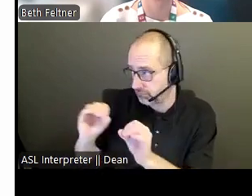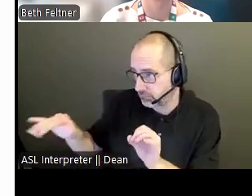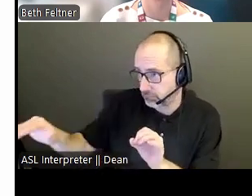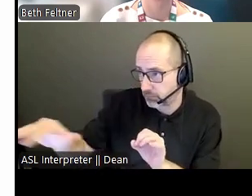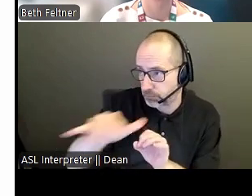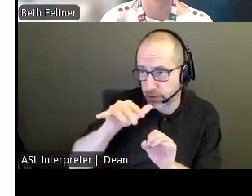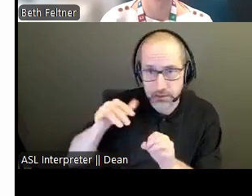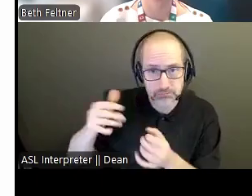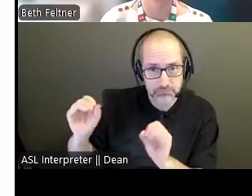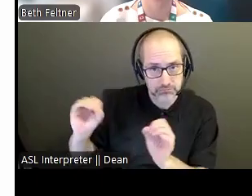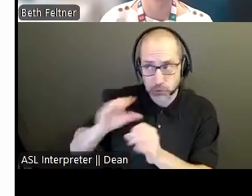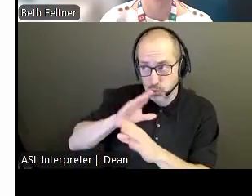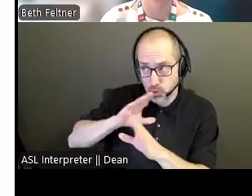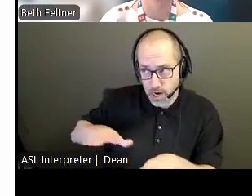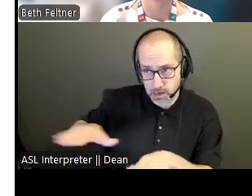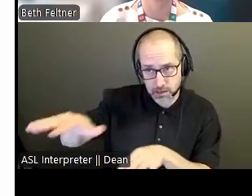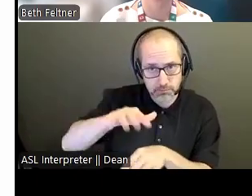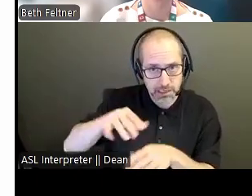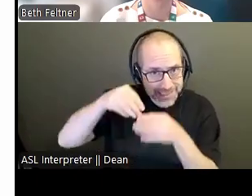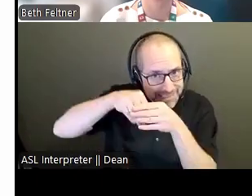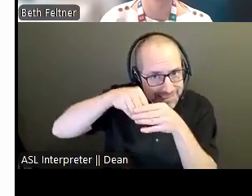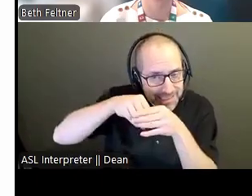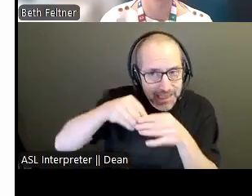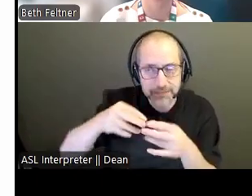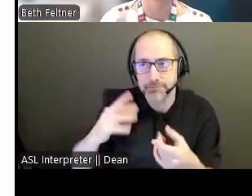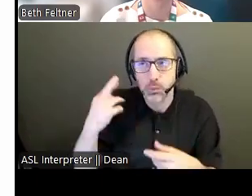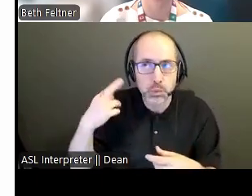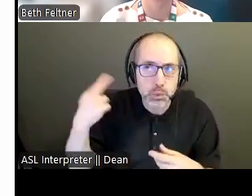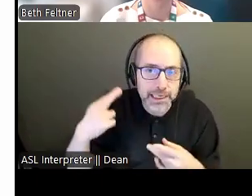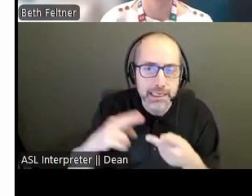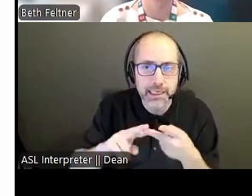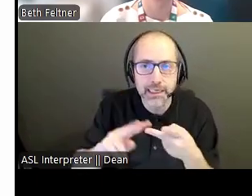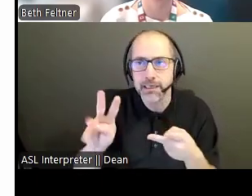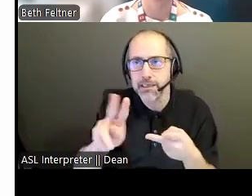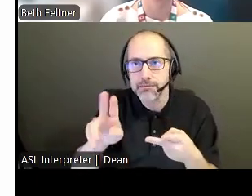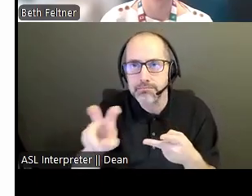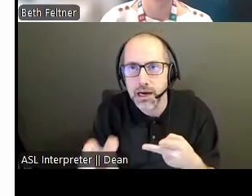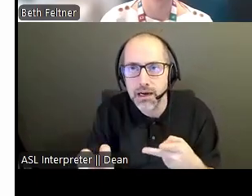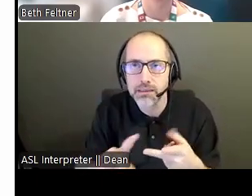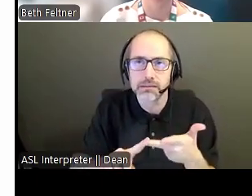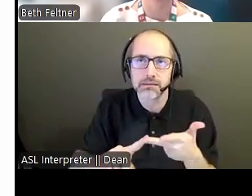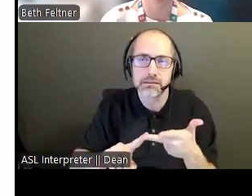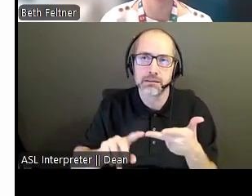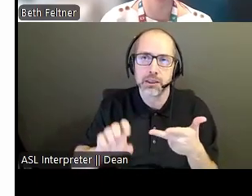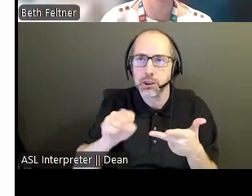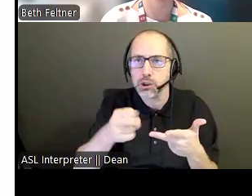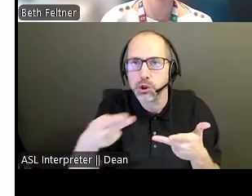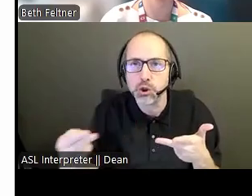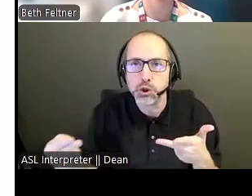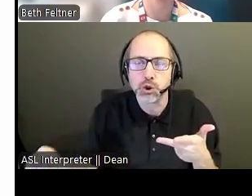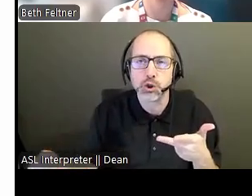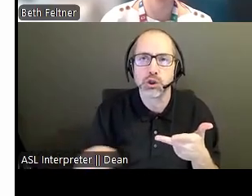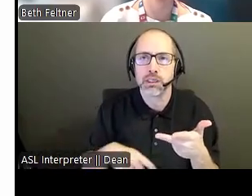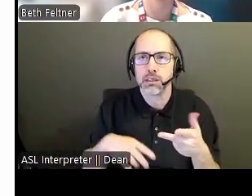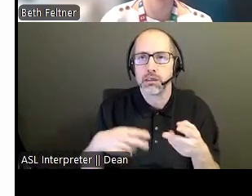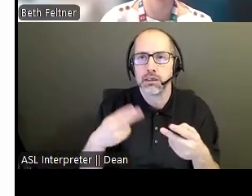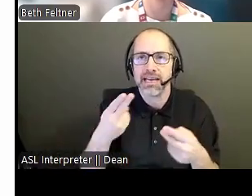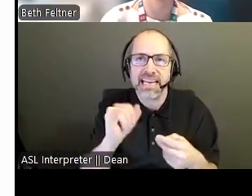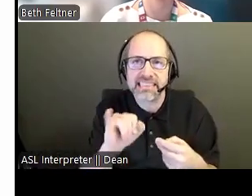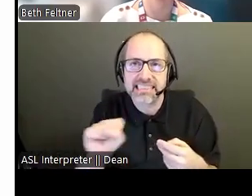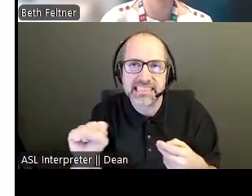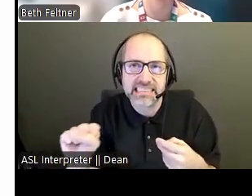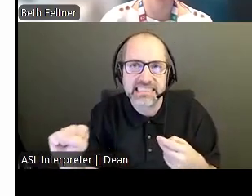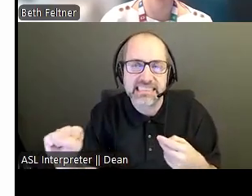categorized as ringing, buzzing, whistling, hissing, shushing in the ear without